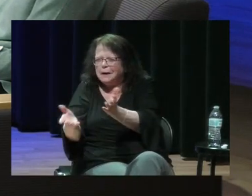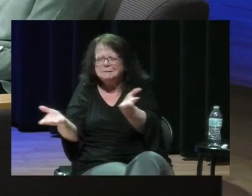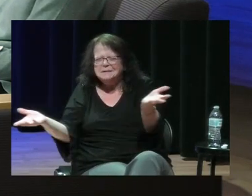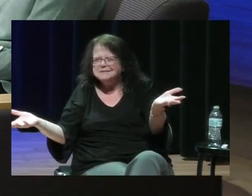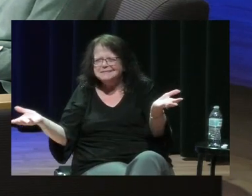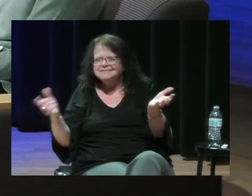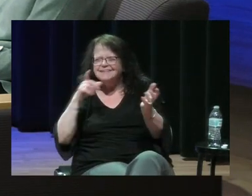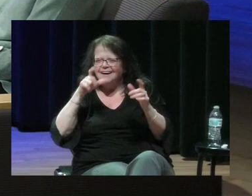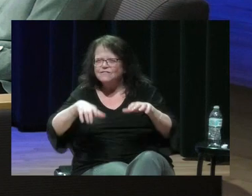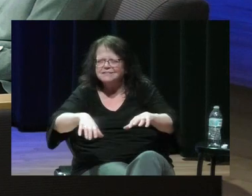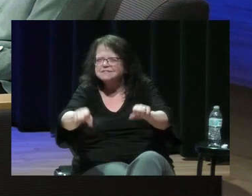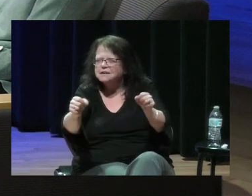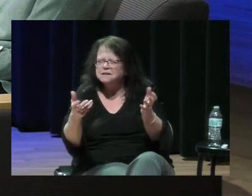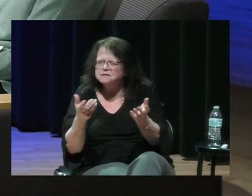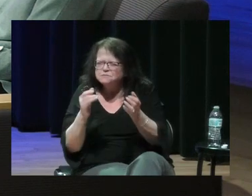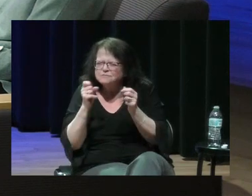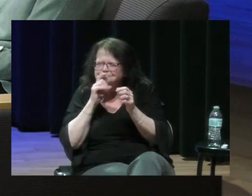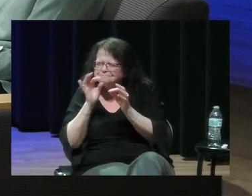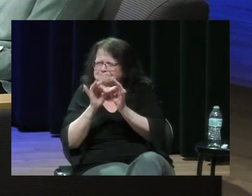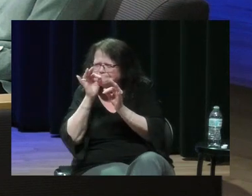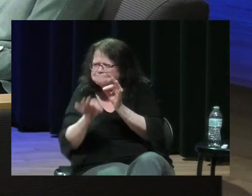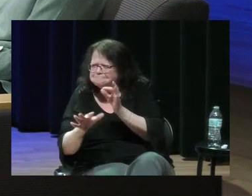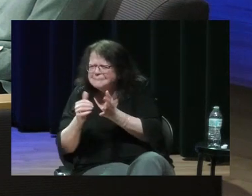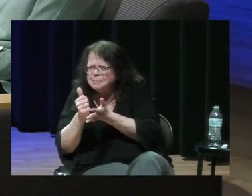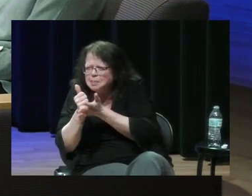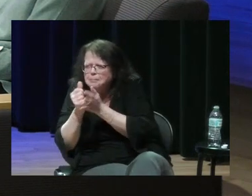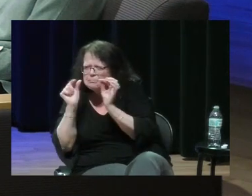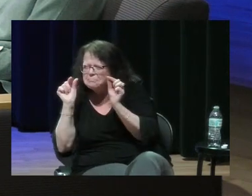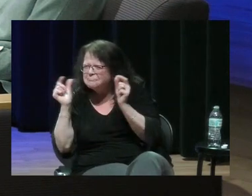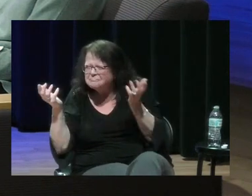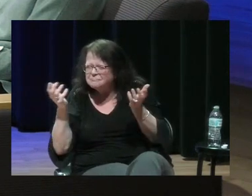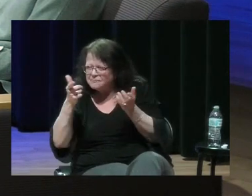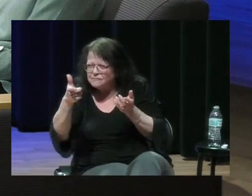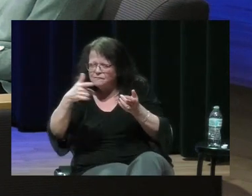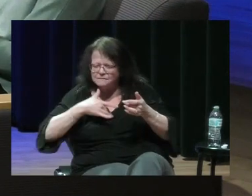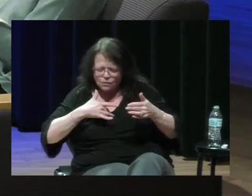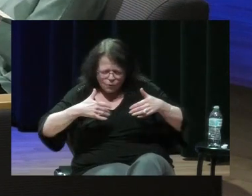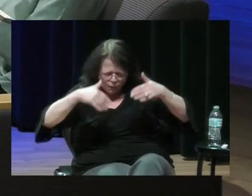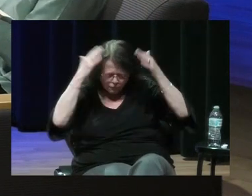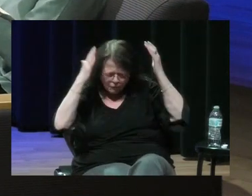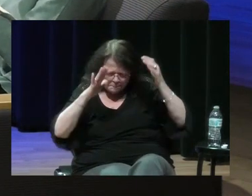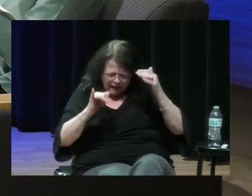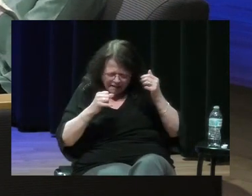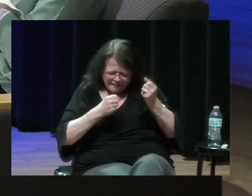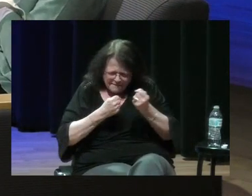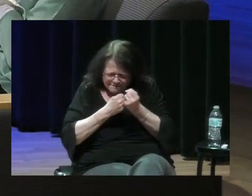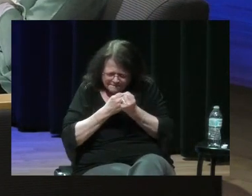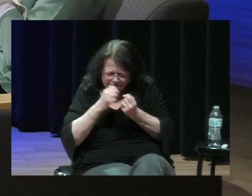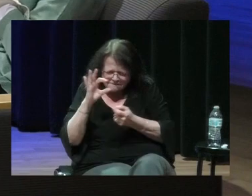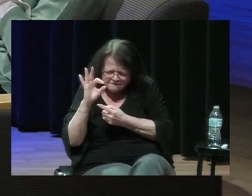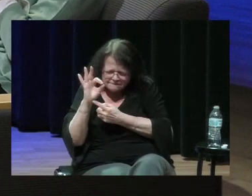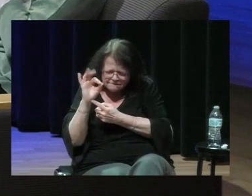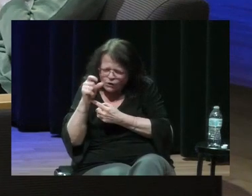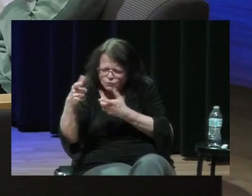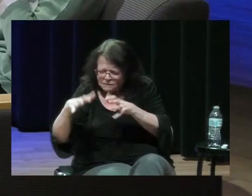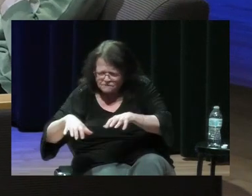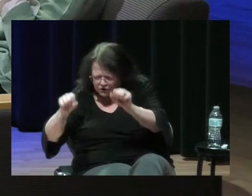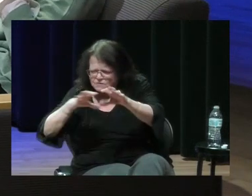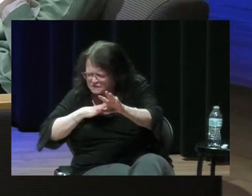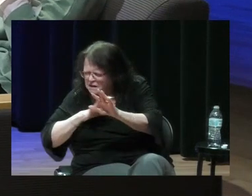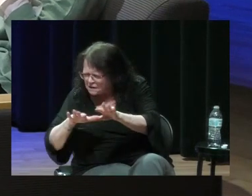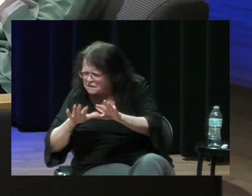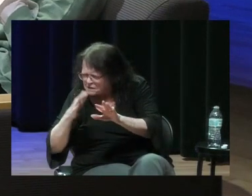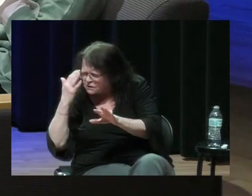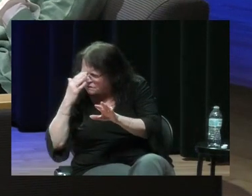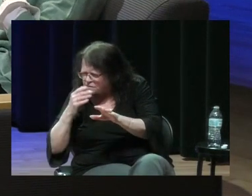it's, you know, when you feel overwhelmed by the fostering system to know like, well, if you have Sarah Krause on her bingo